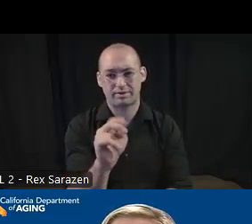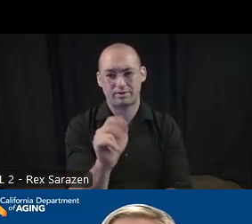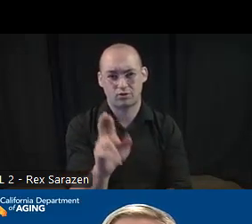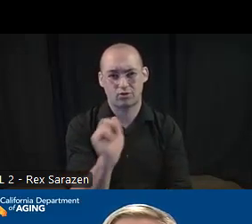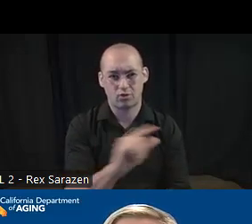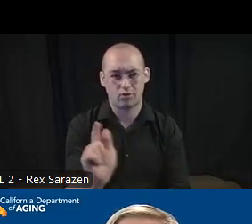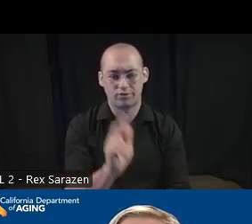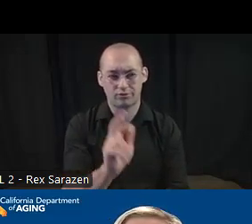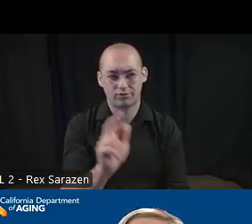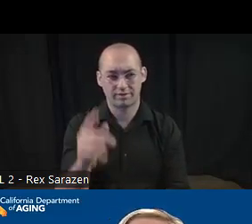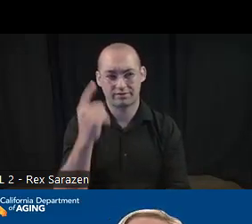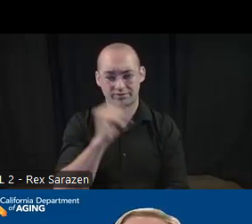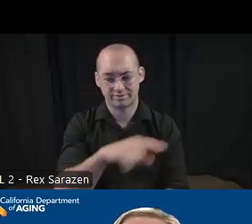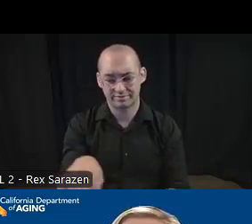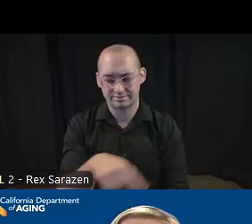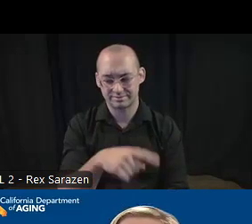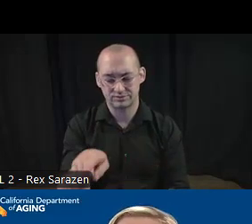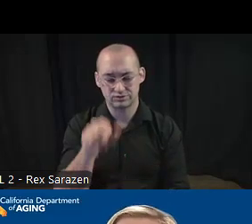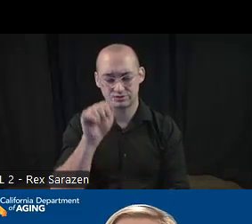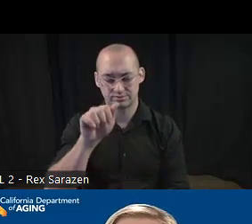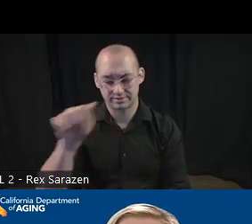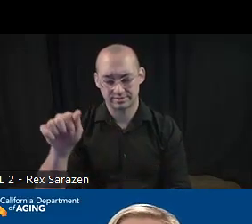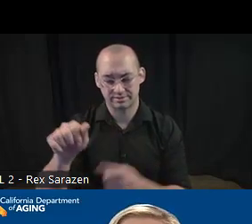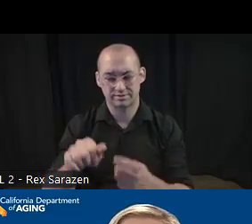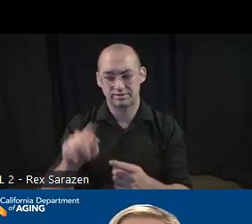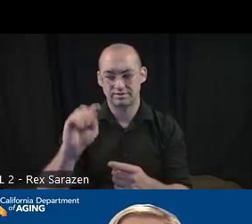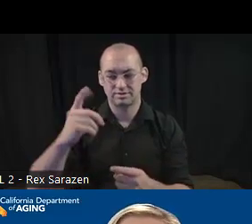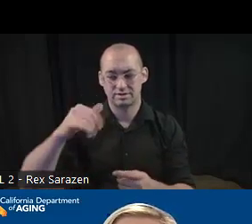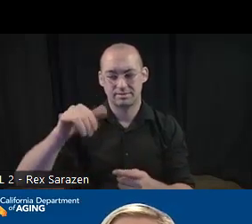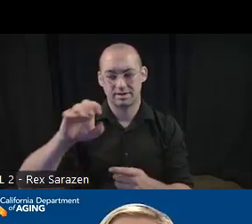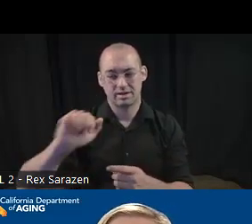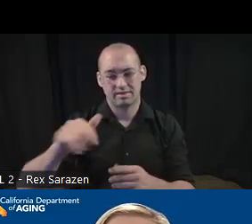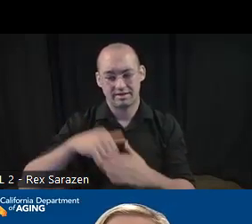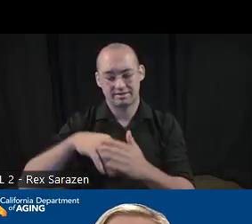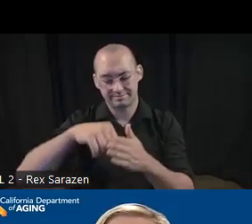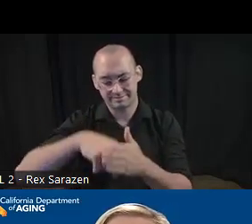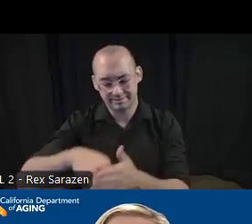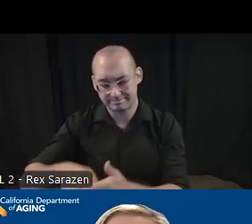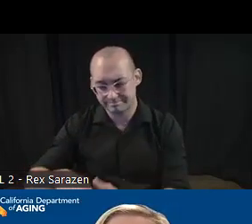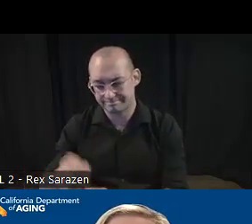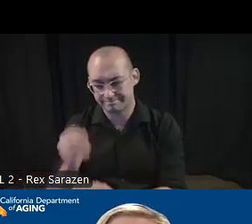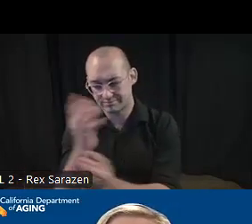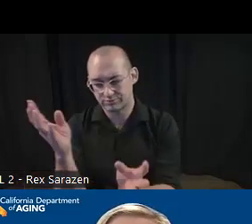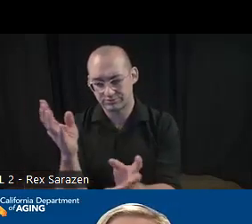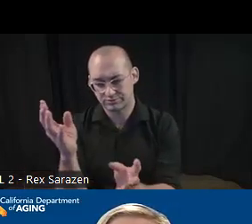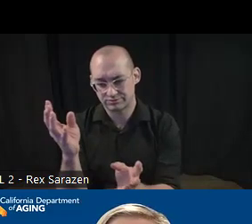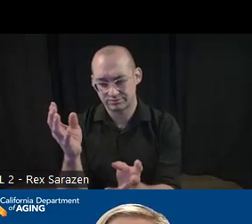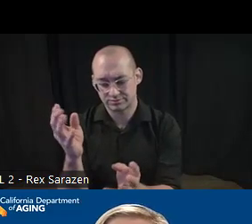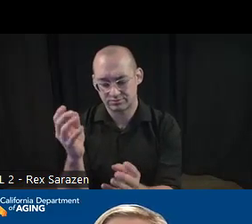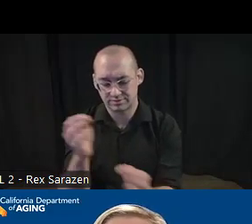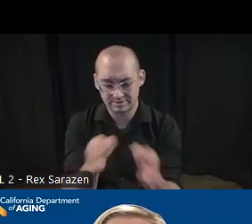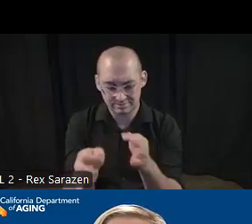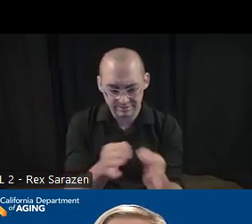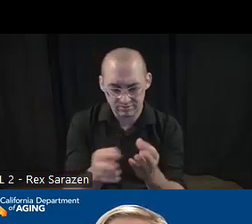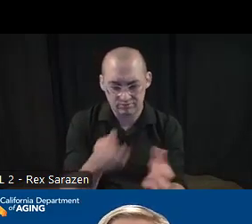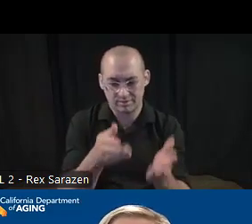of our AAAs. So these were topical, in-depth webinars where we would lay out